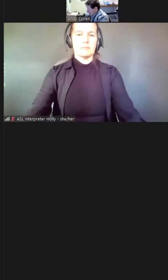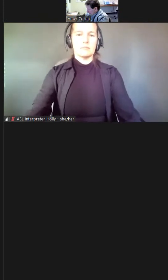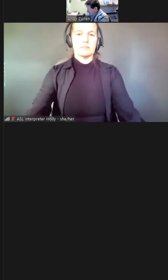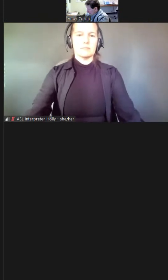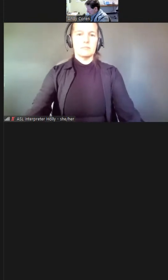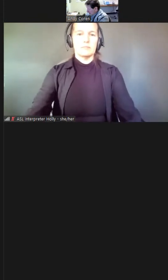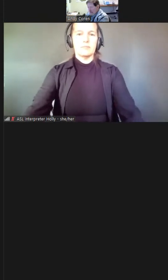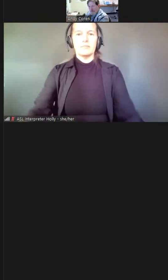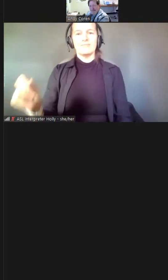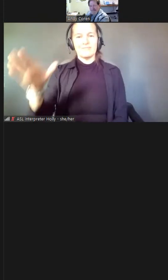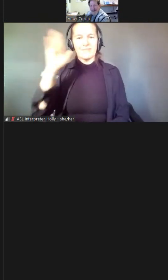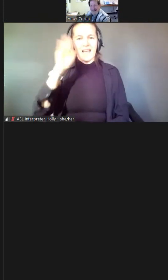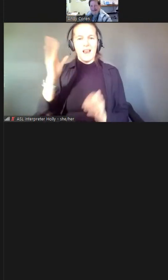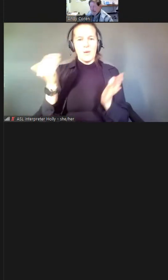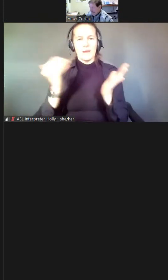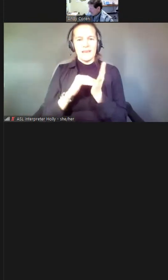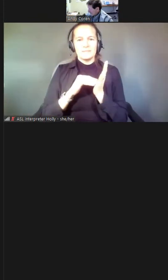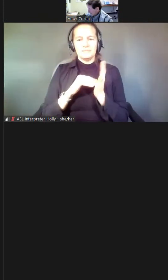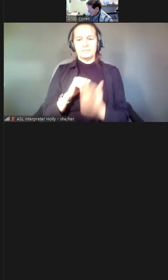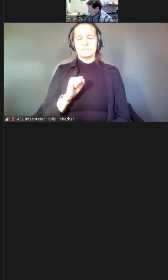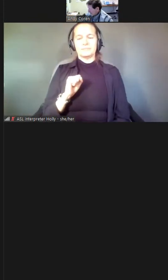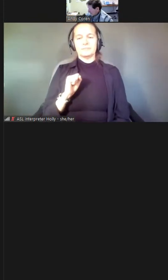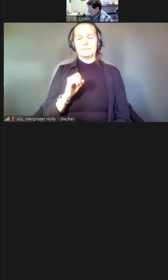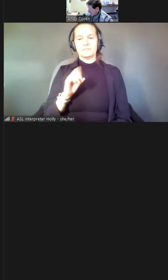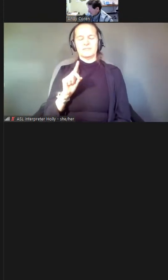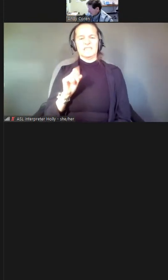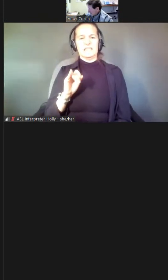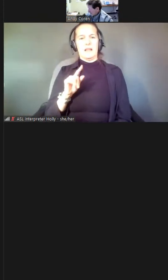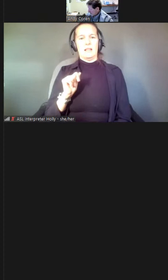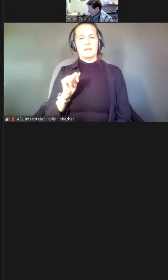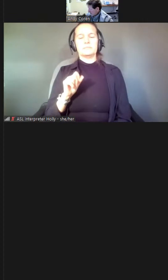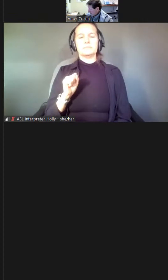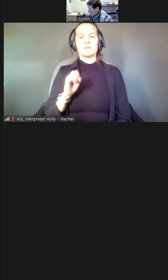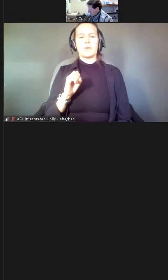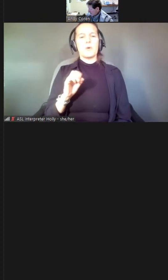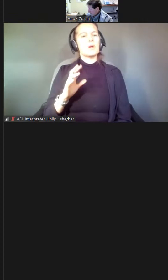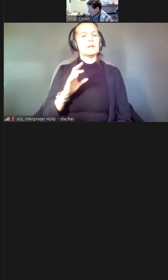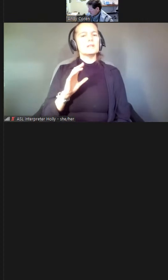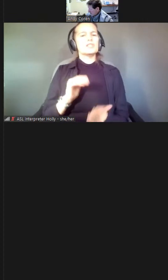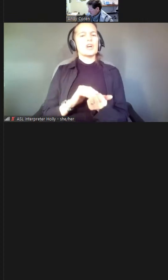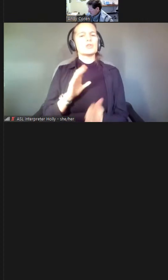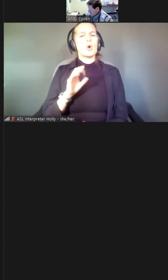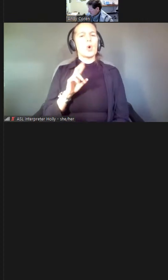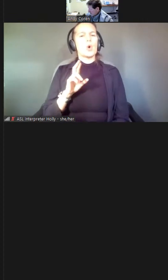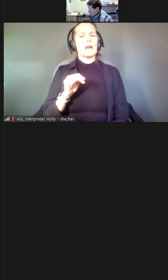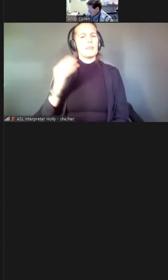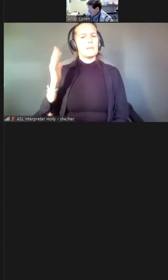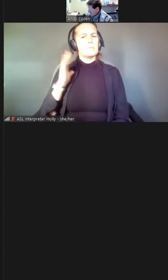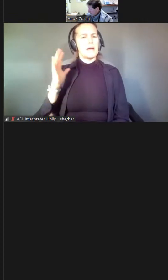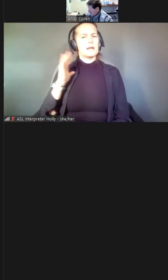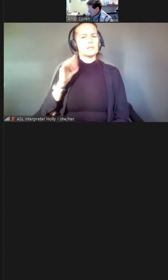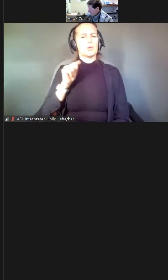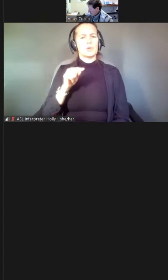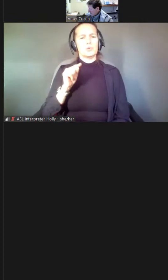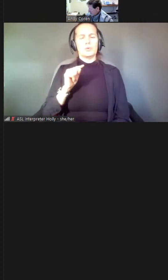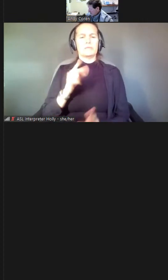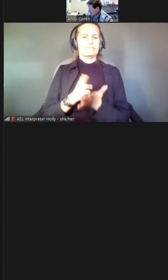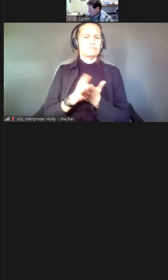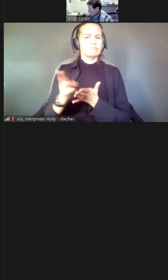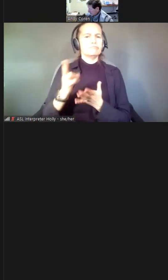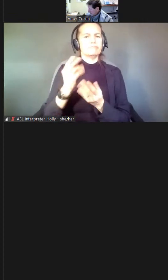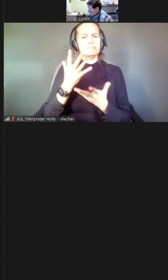Right, hello again. So, Dr. Coren, in the past, you've given us an honest update about